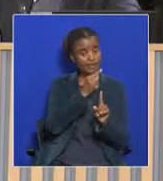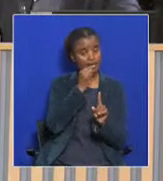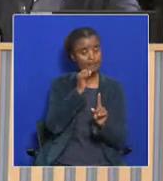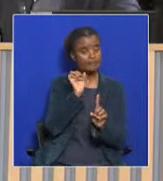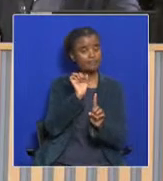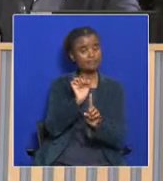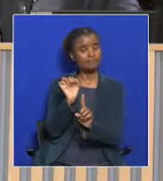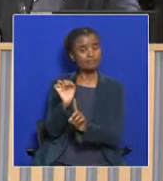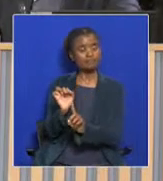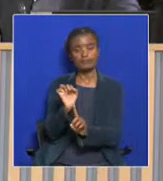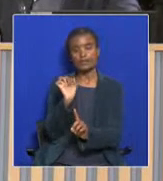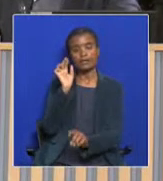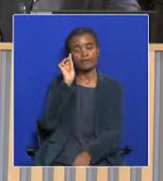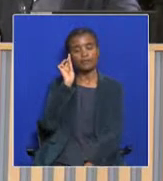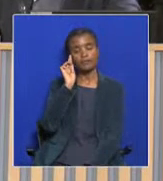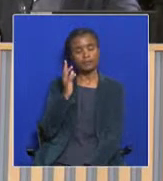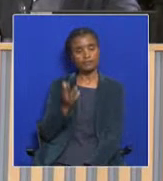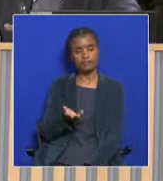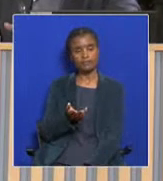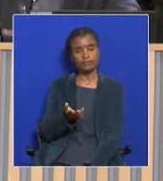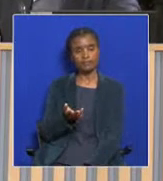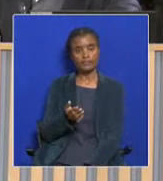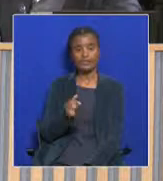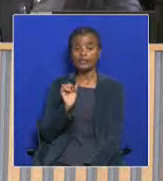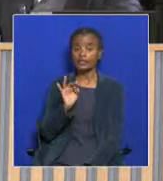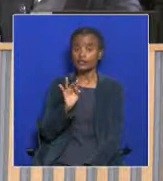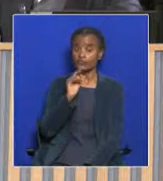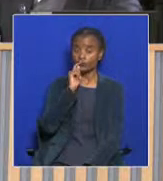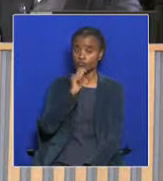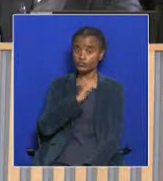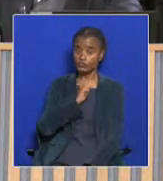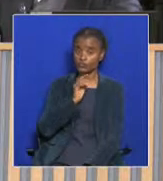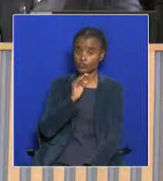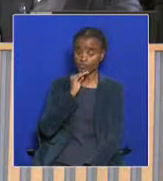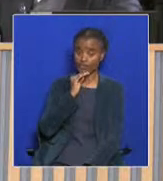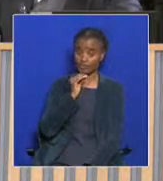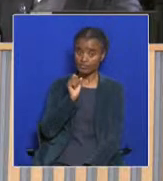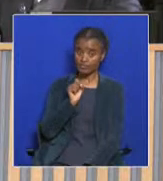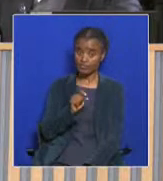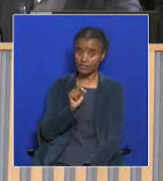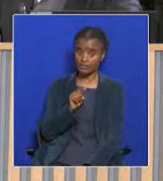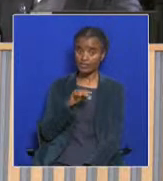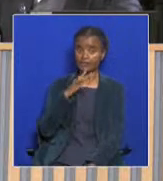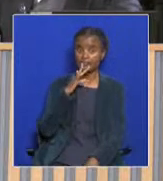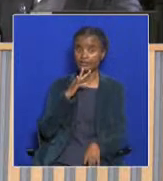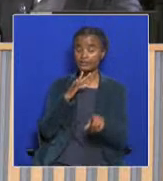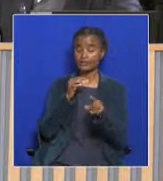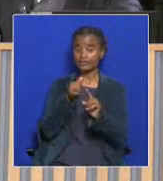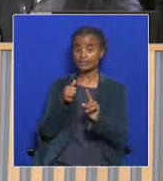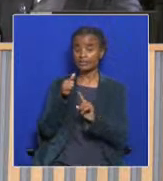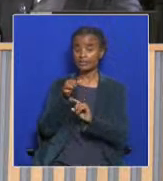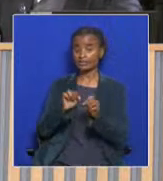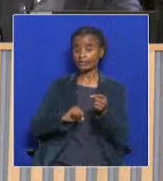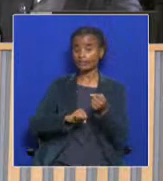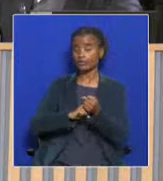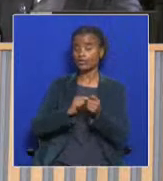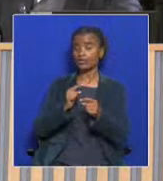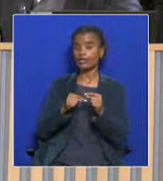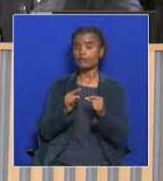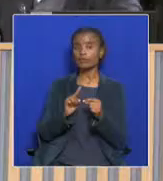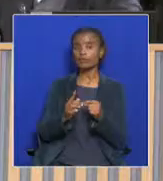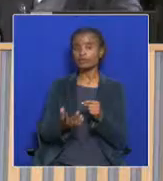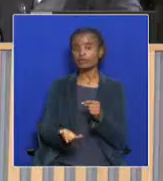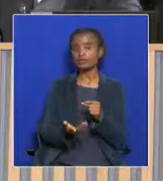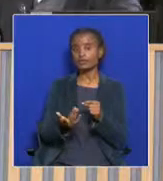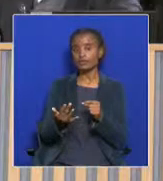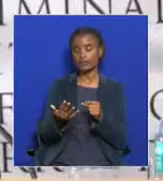what this indeed means, then it supports what the Colonel is saying. No, but about that